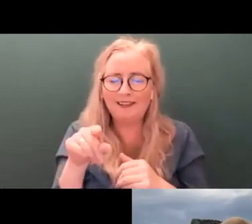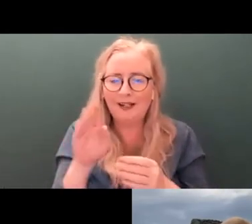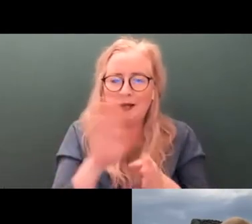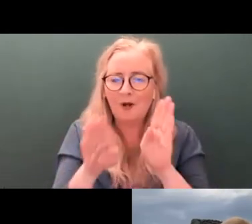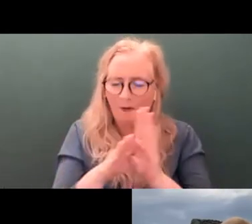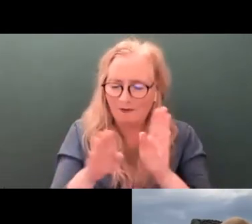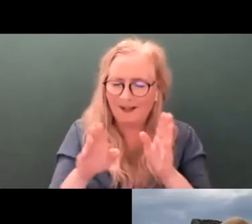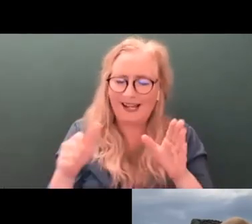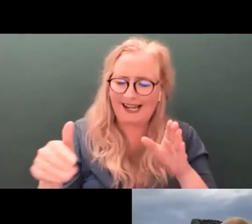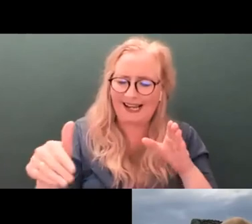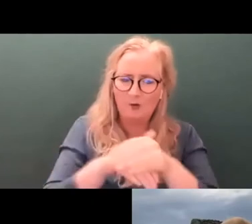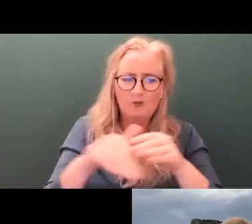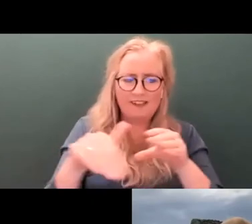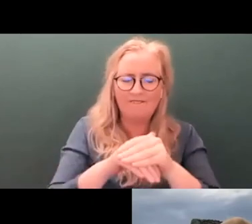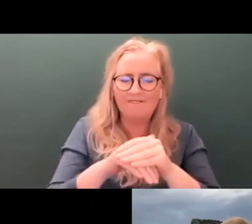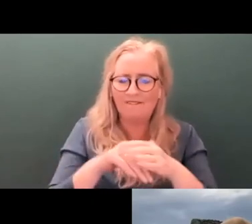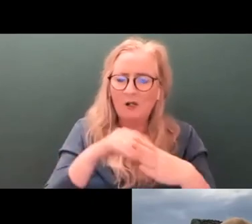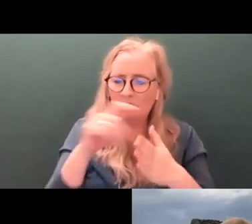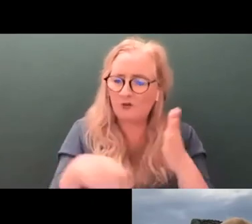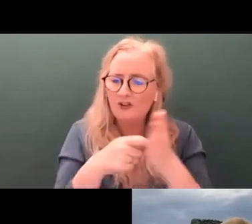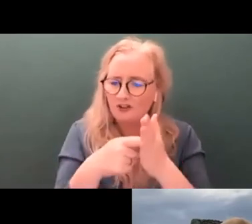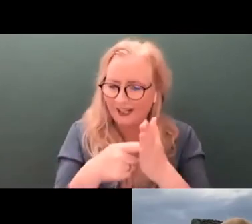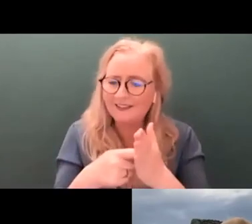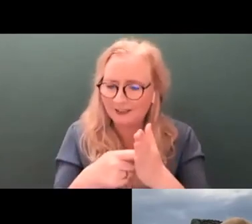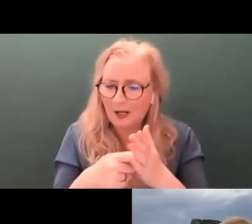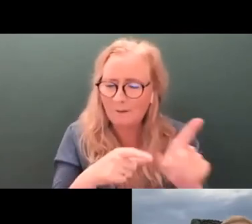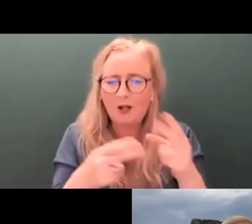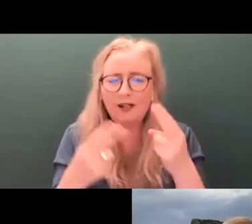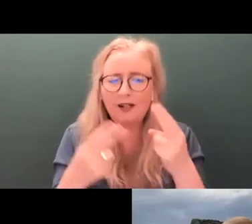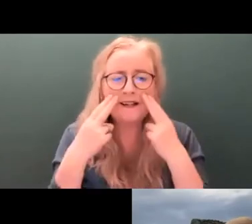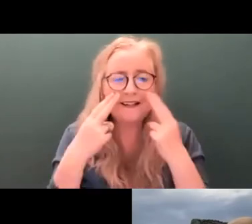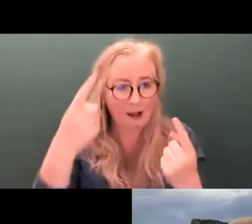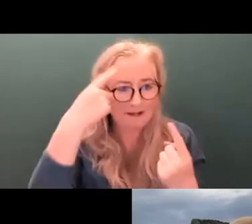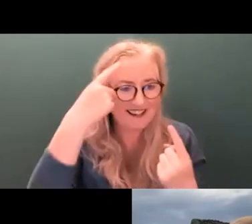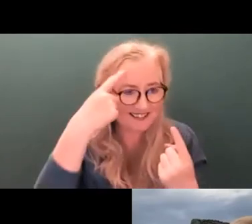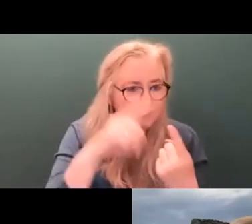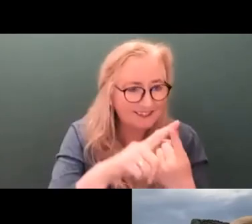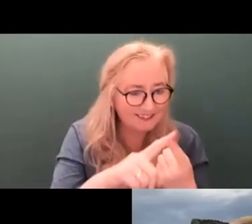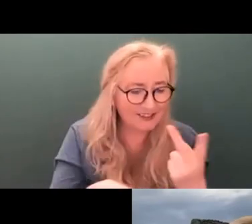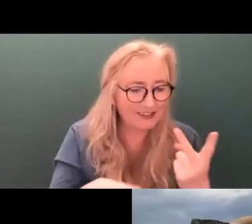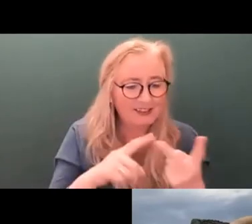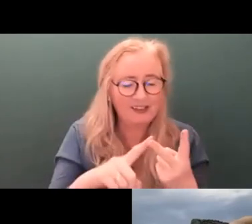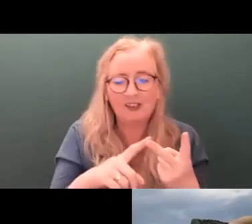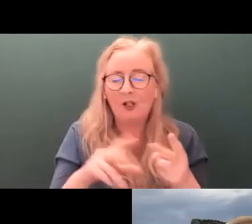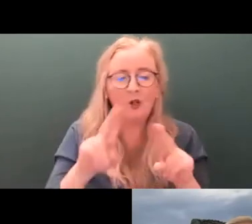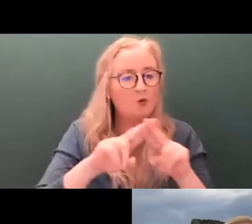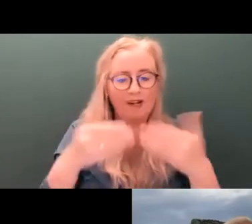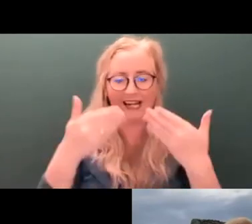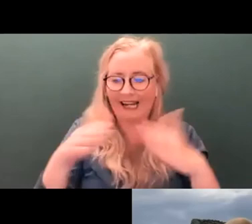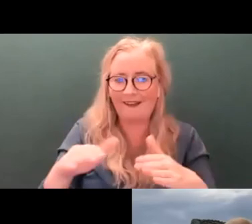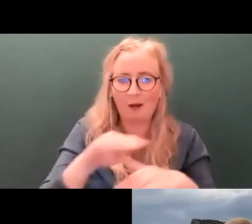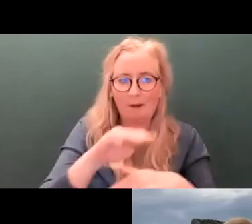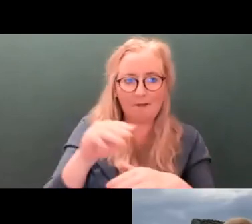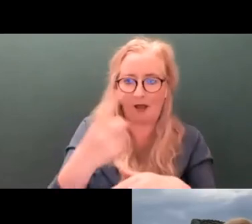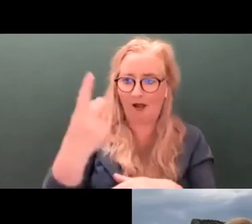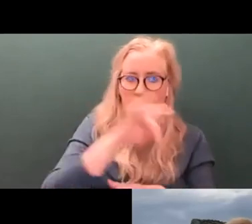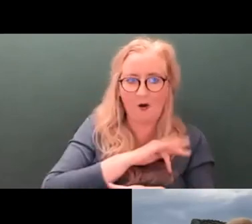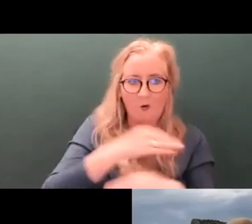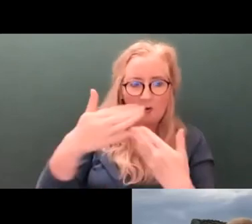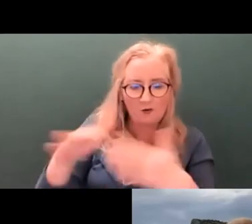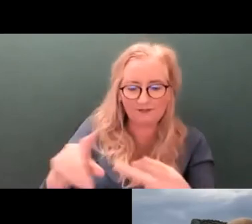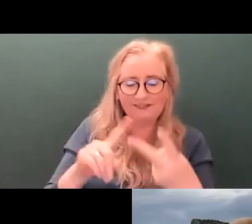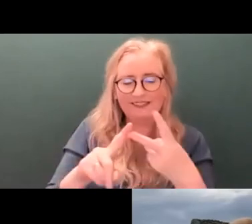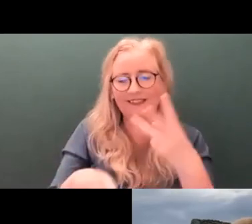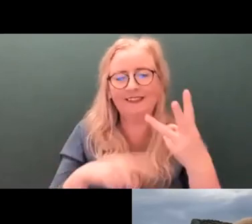project. And was, yeah, common sense. Don't leave anybody on their own things like that. Photographs